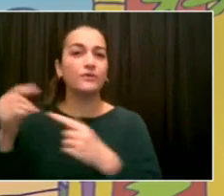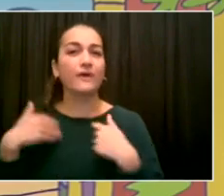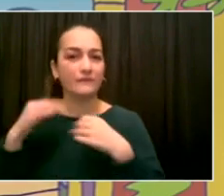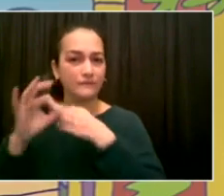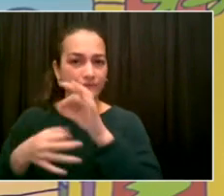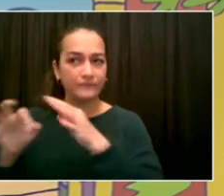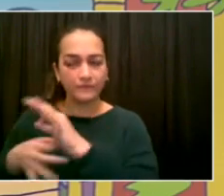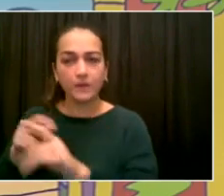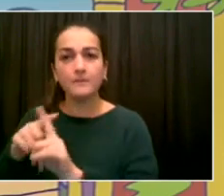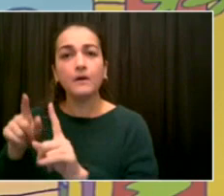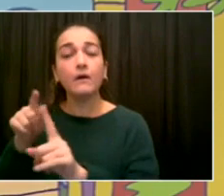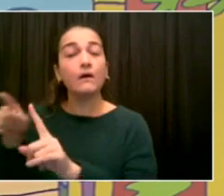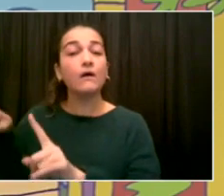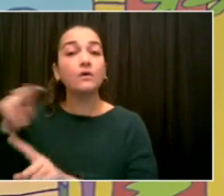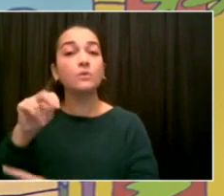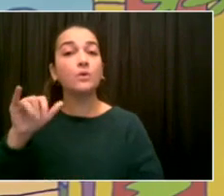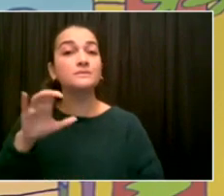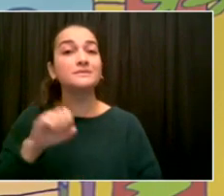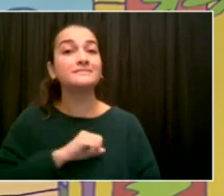need.